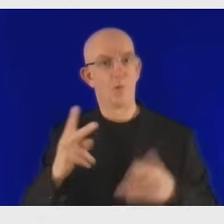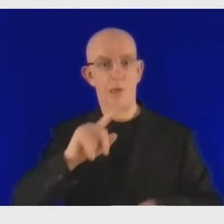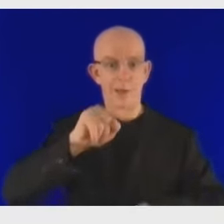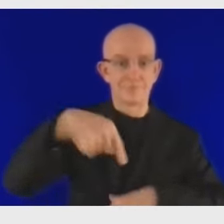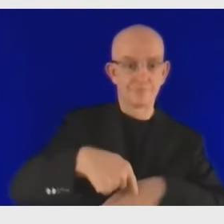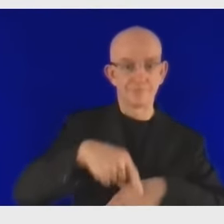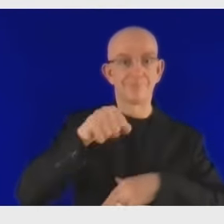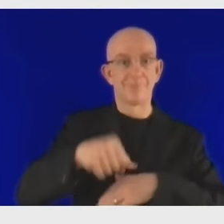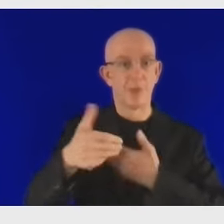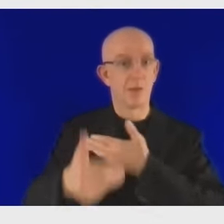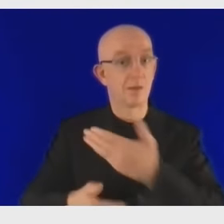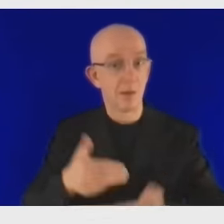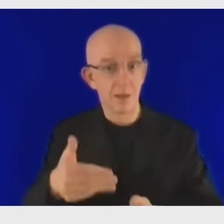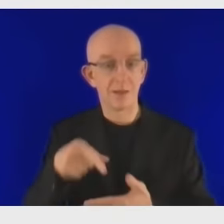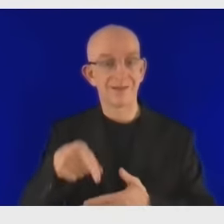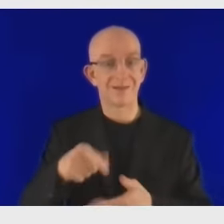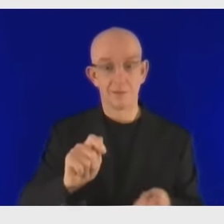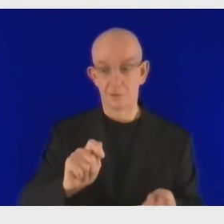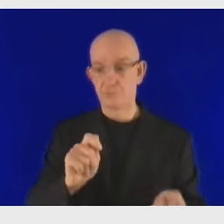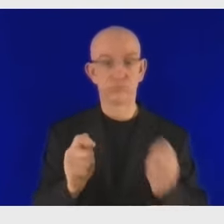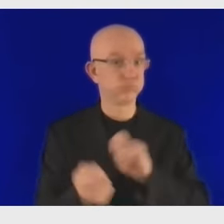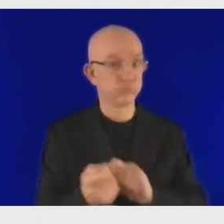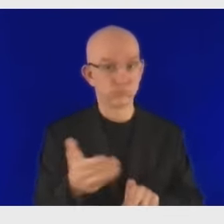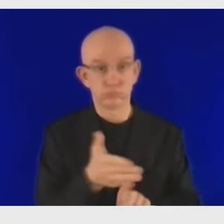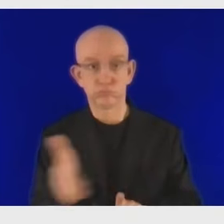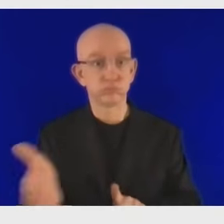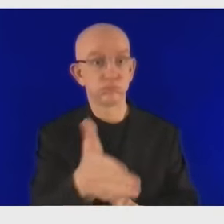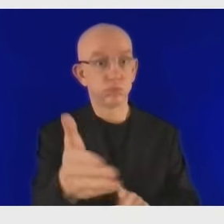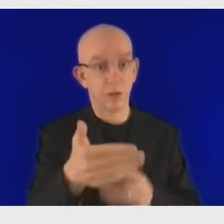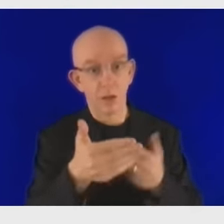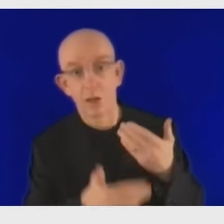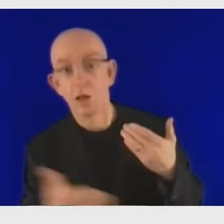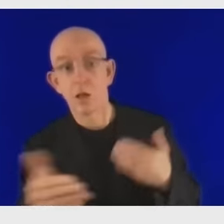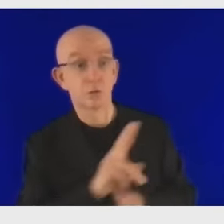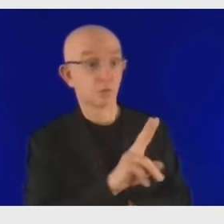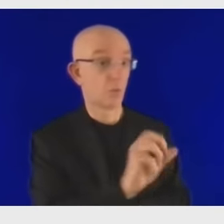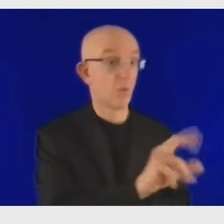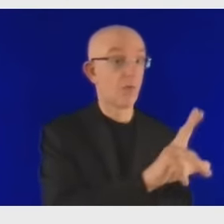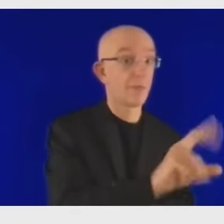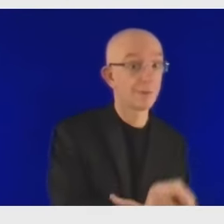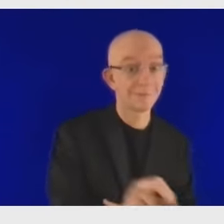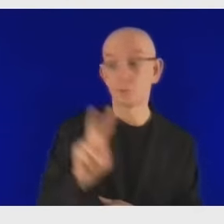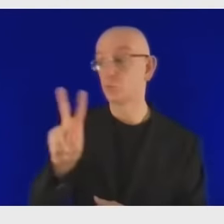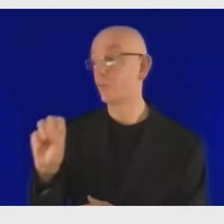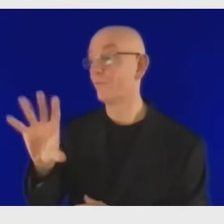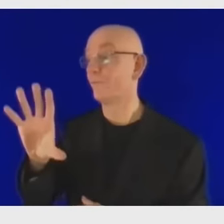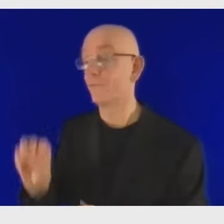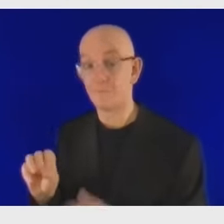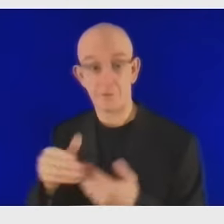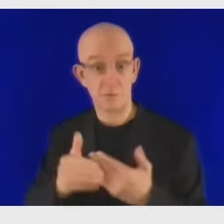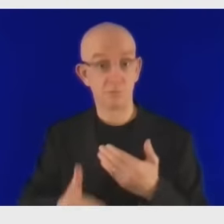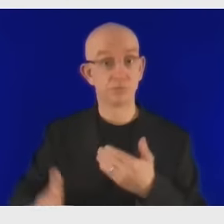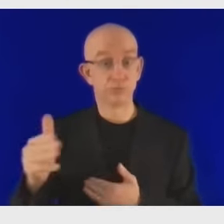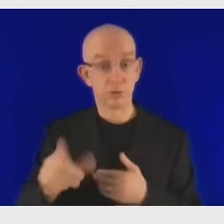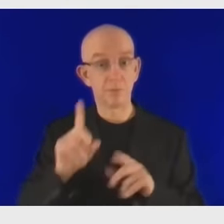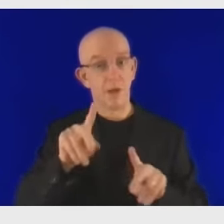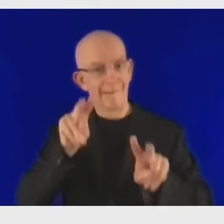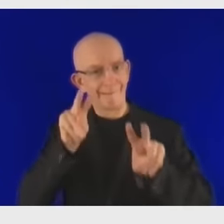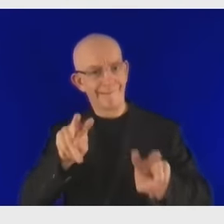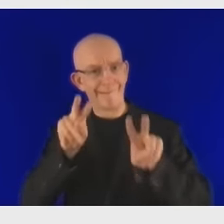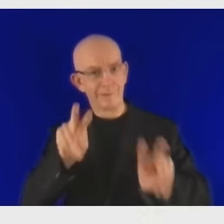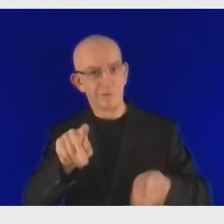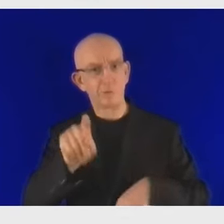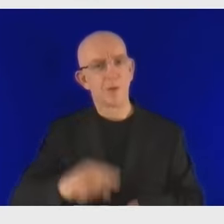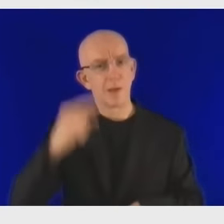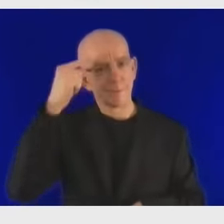2022 is an amazing year, because it's a year in which the G20 will be led by Indonesia. It is a year in